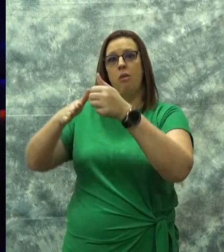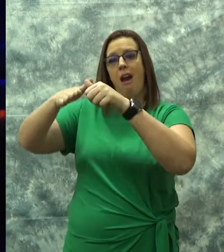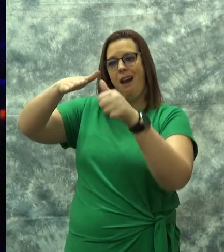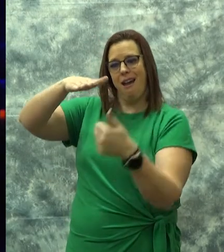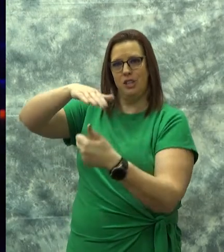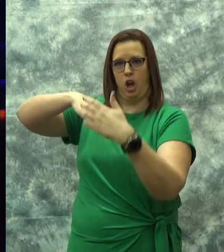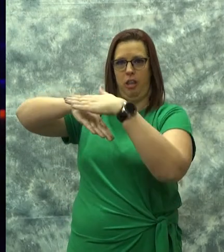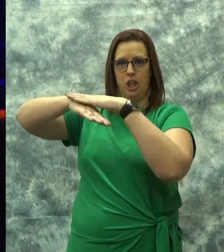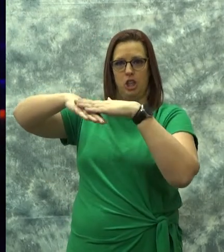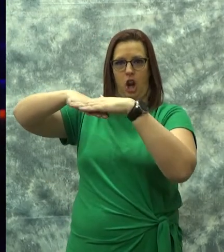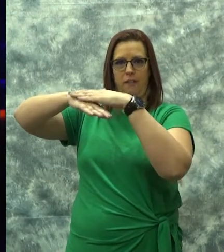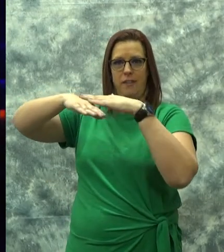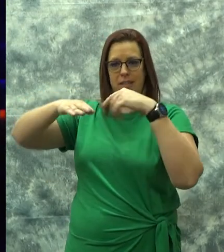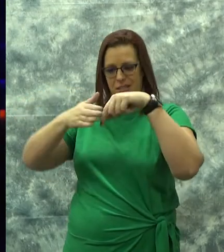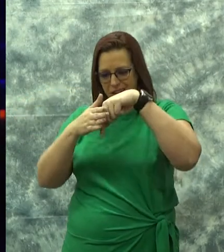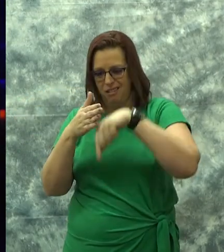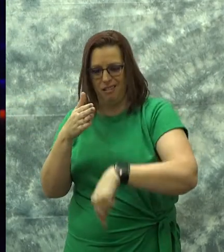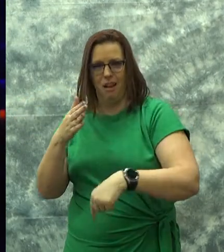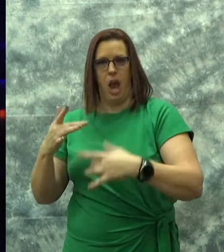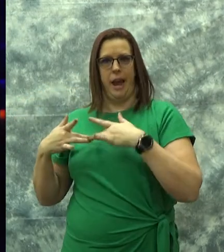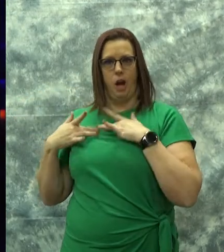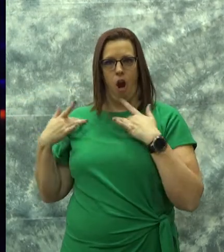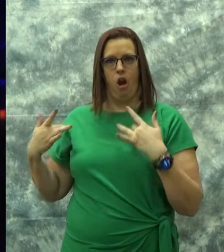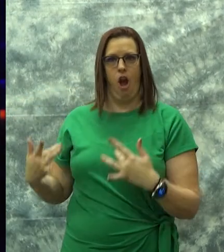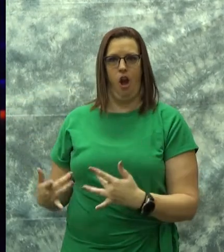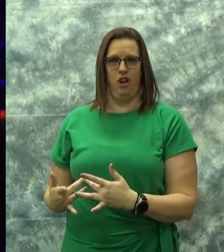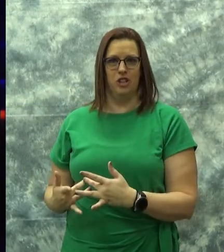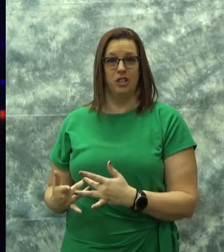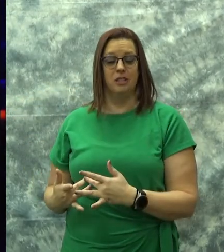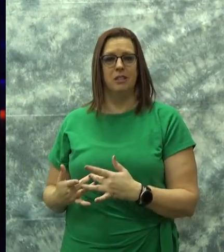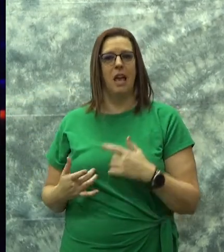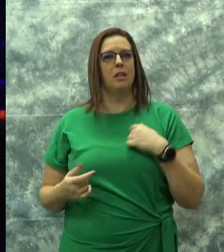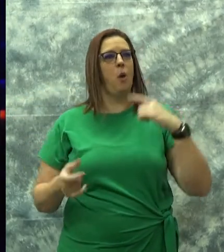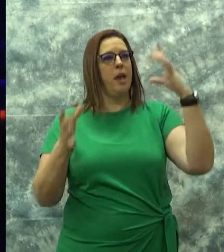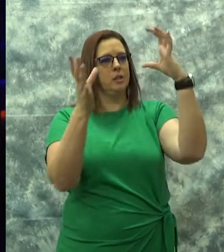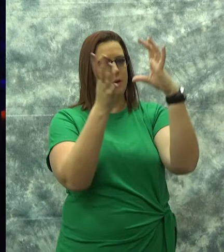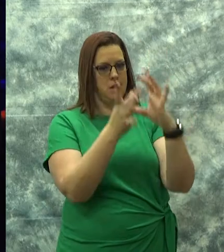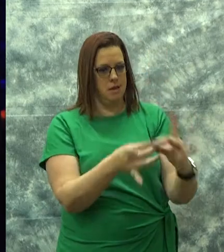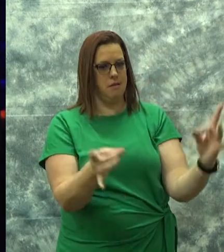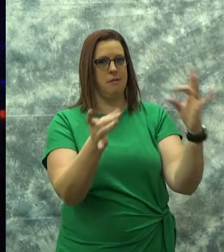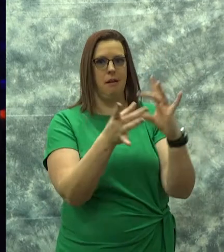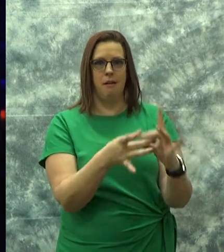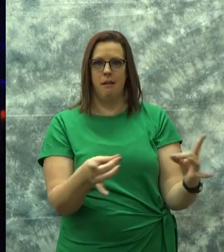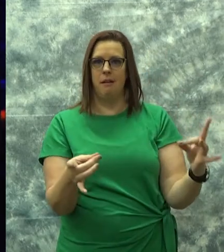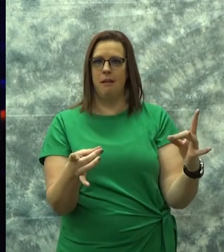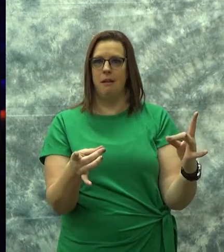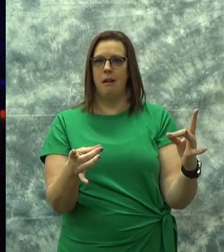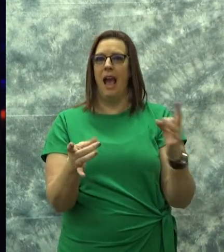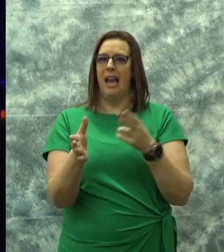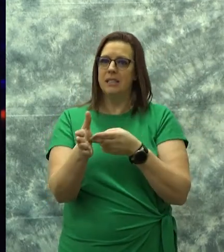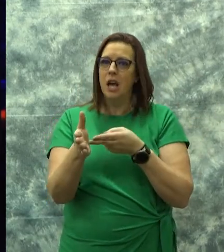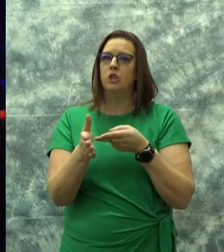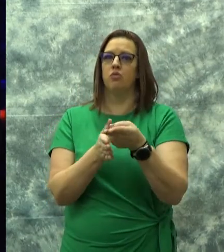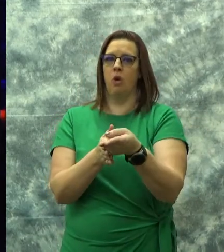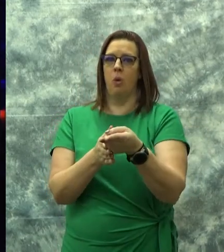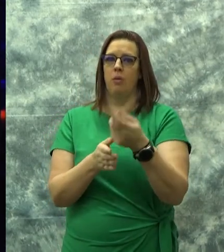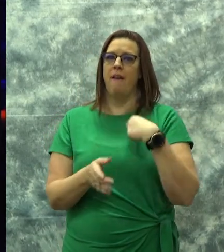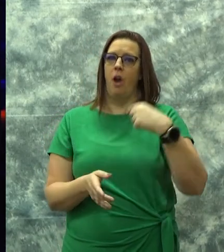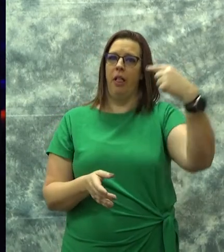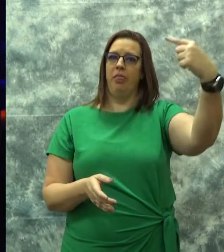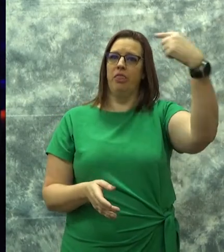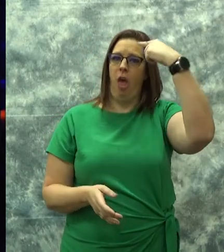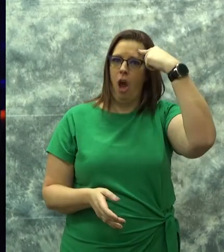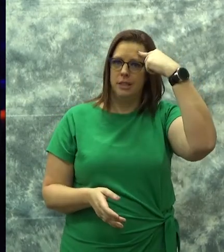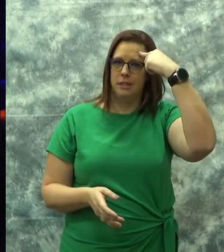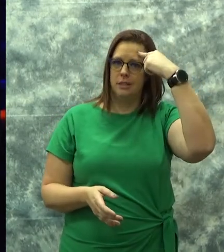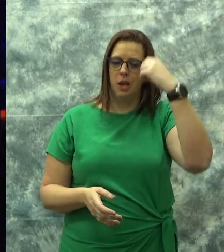the surface, as the truth that penetrates our hearts, as the truth that comes out of our mouth as we speak our words, as the truth of